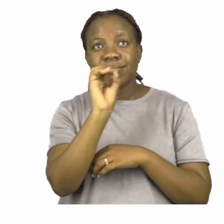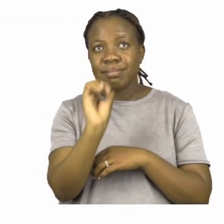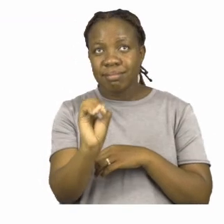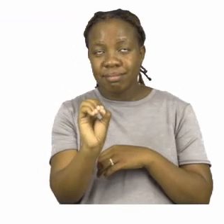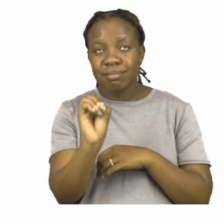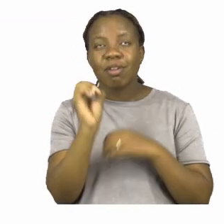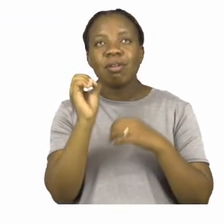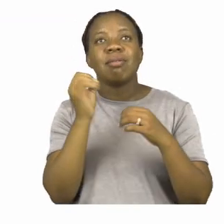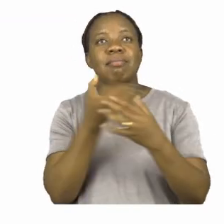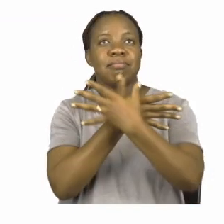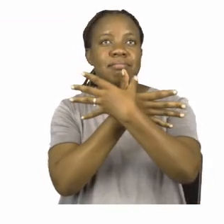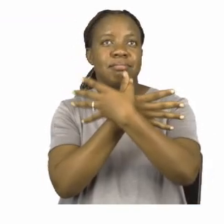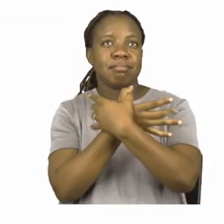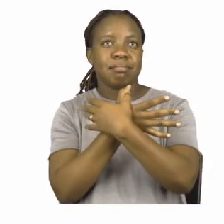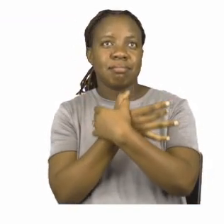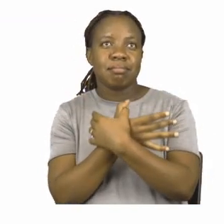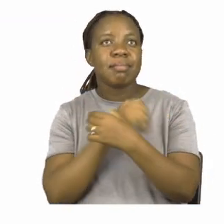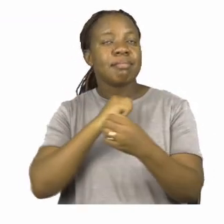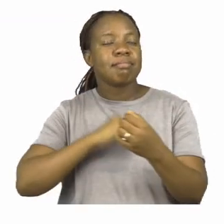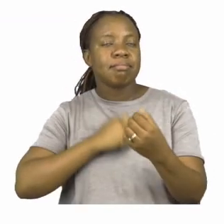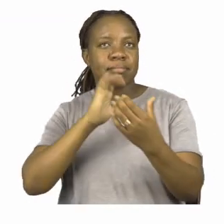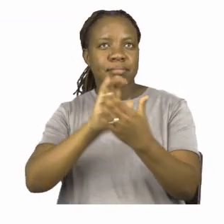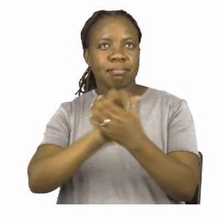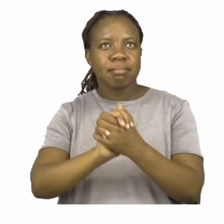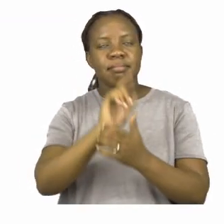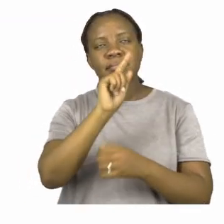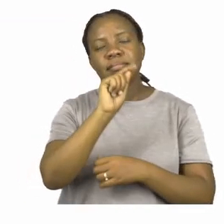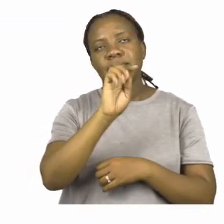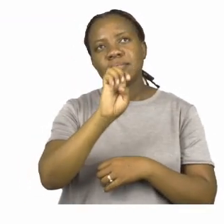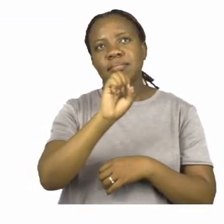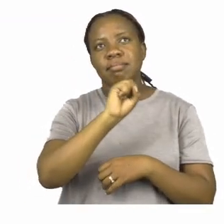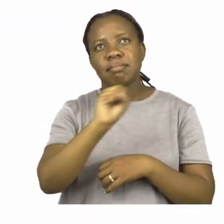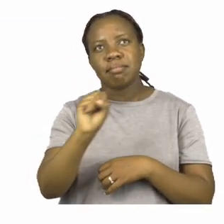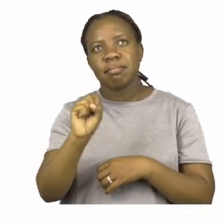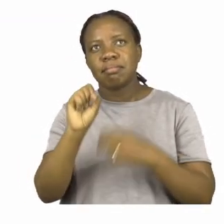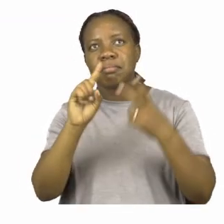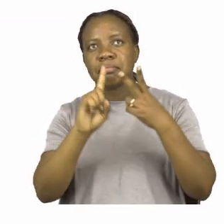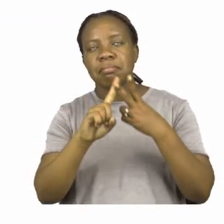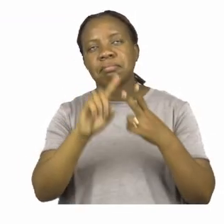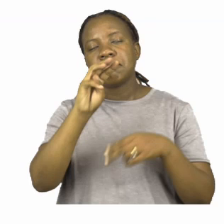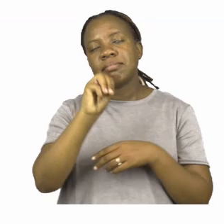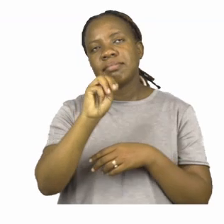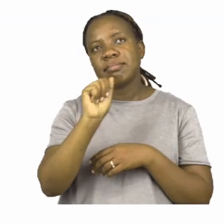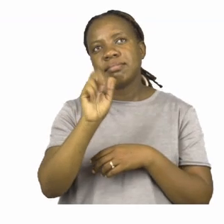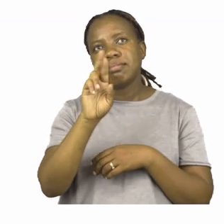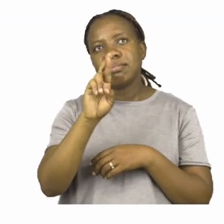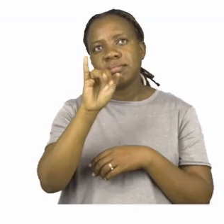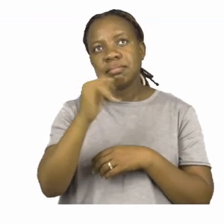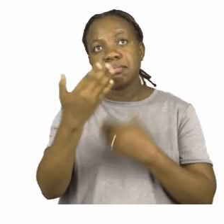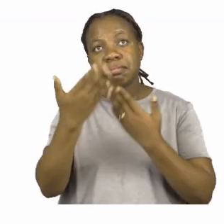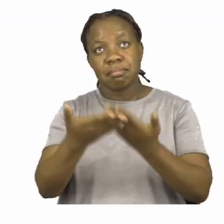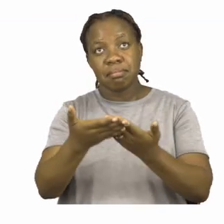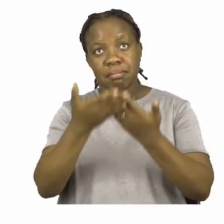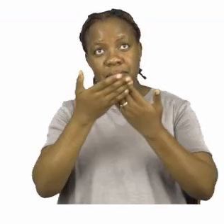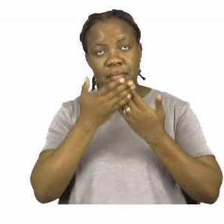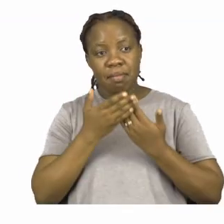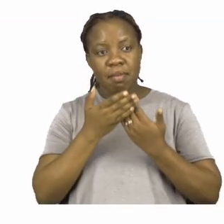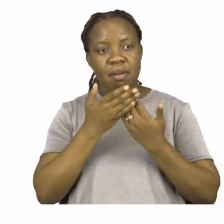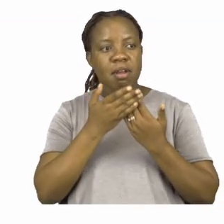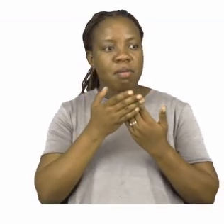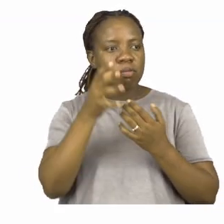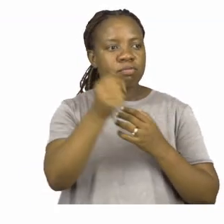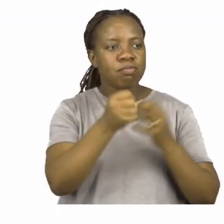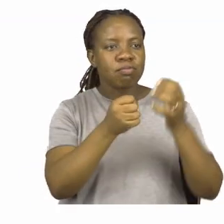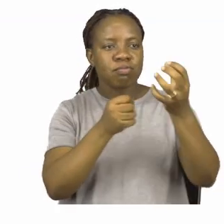butterflies. My friends Tess and Mary helped me to catch the